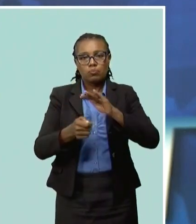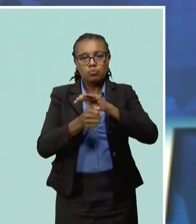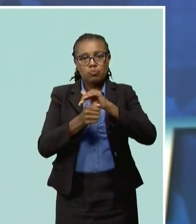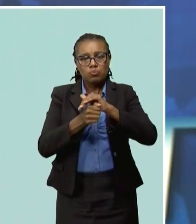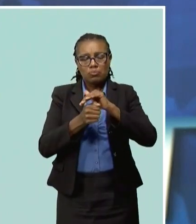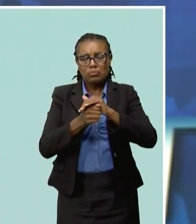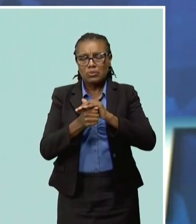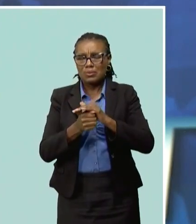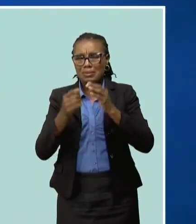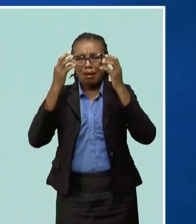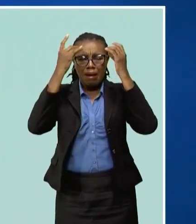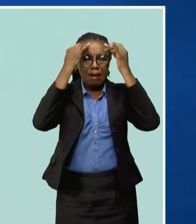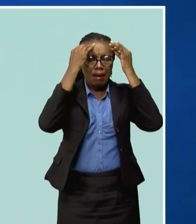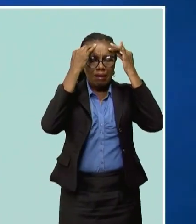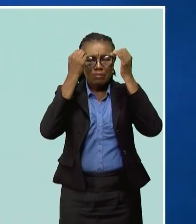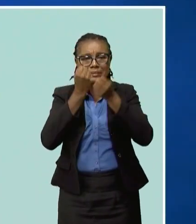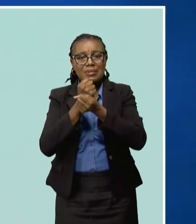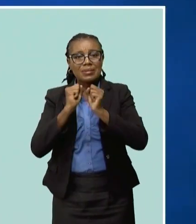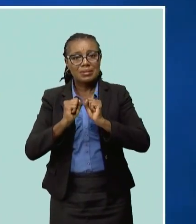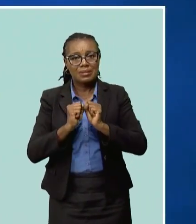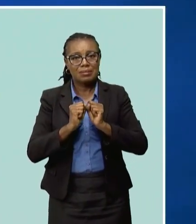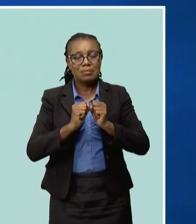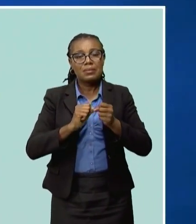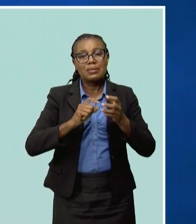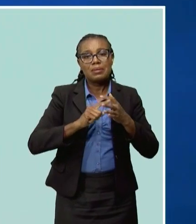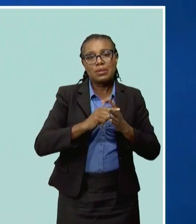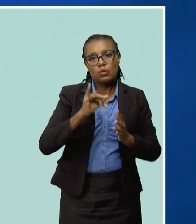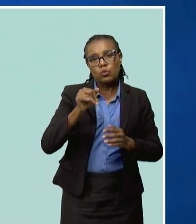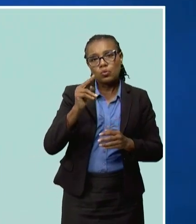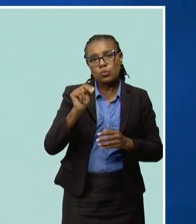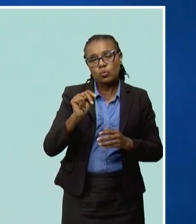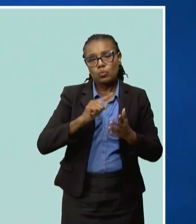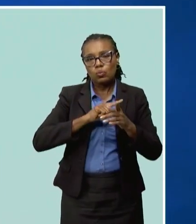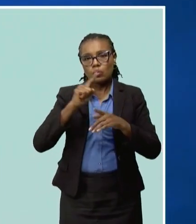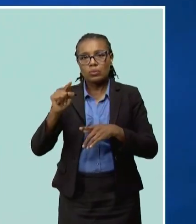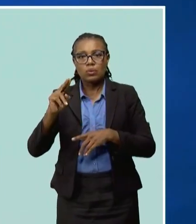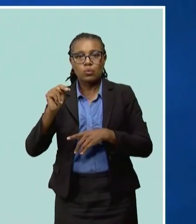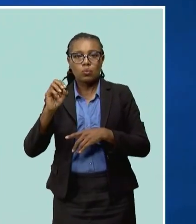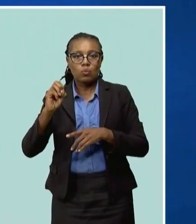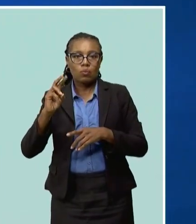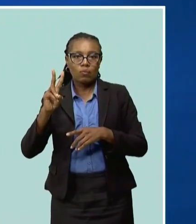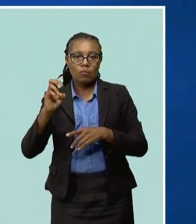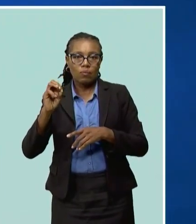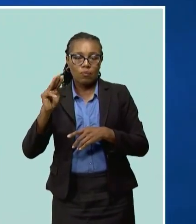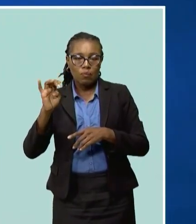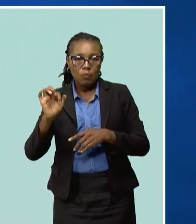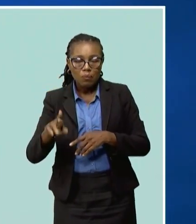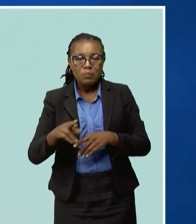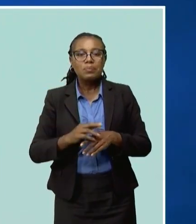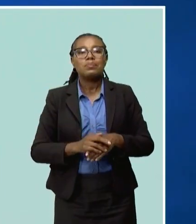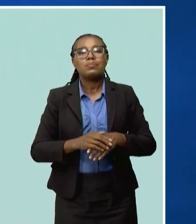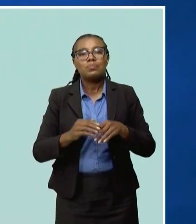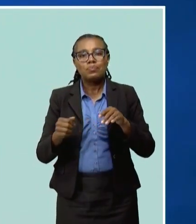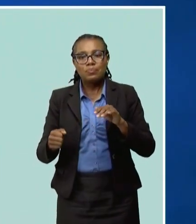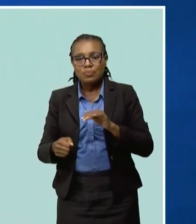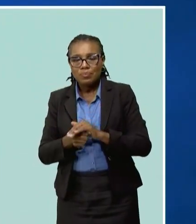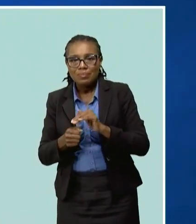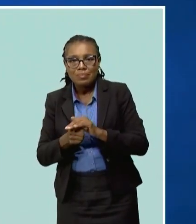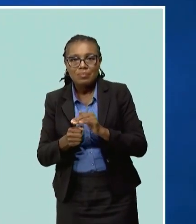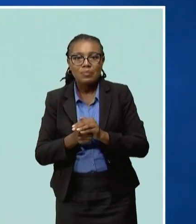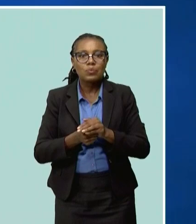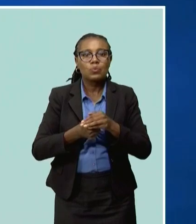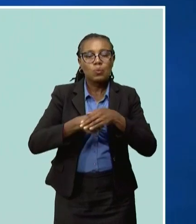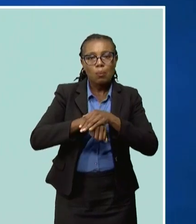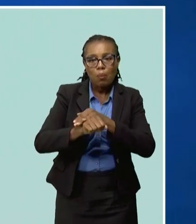animal's nesting season runs from June until November, and those mainly responsible for ensuring their well-being during and after